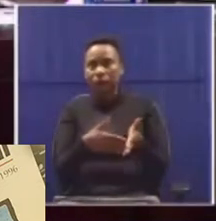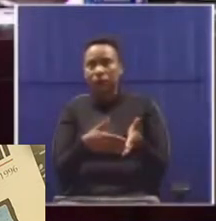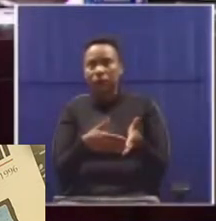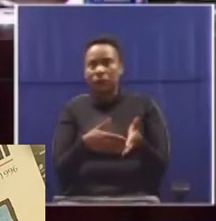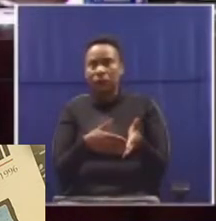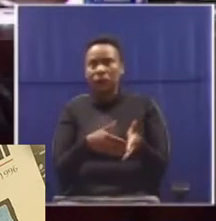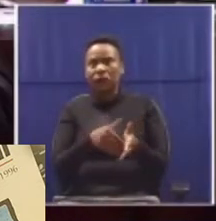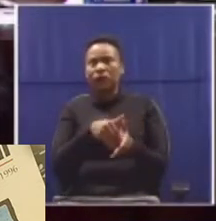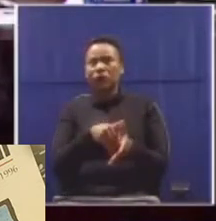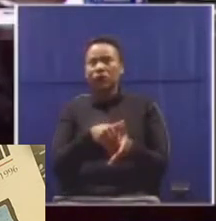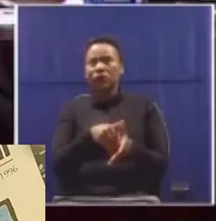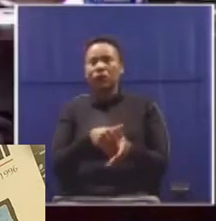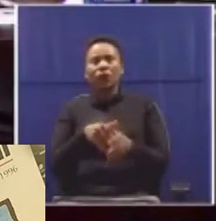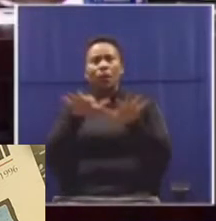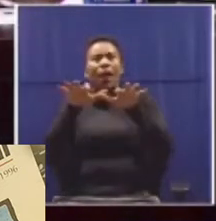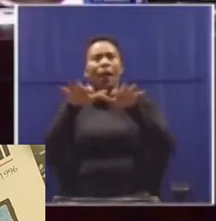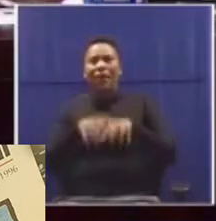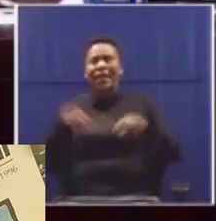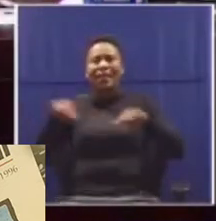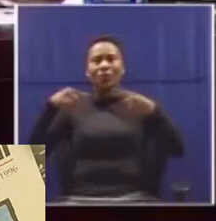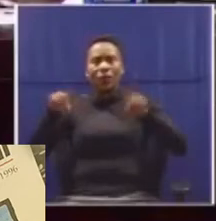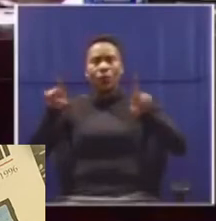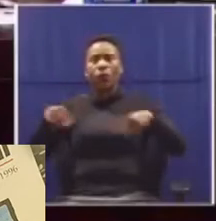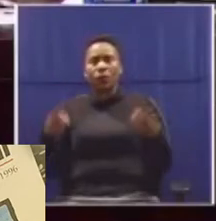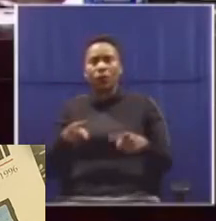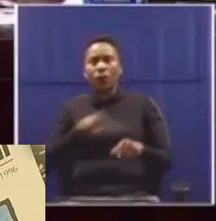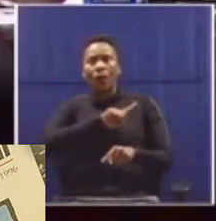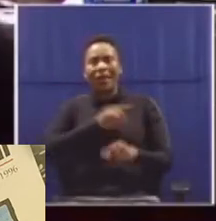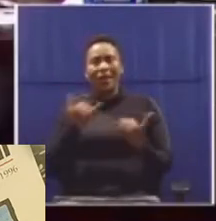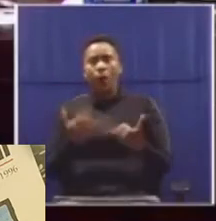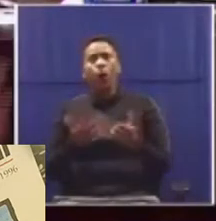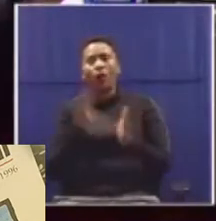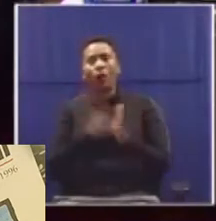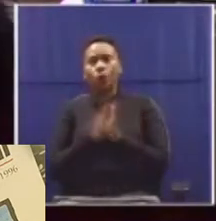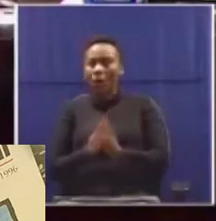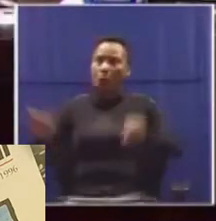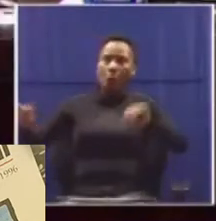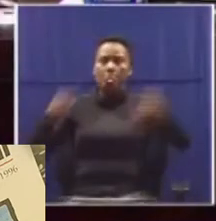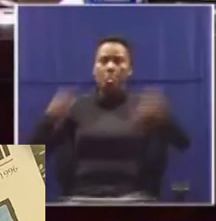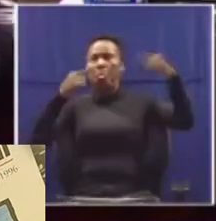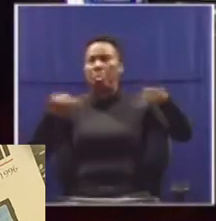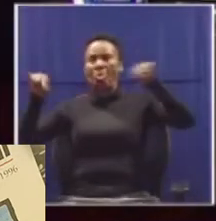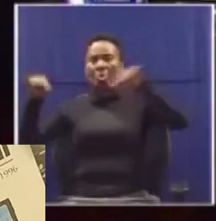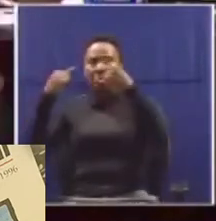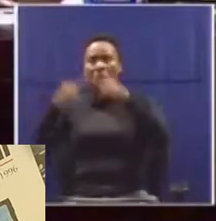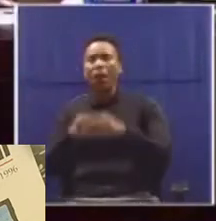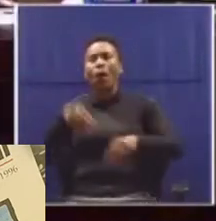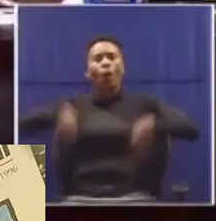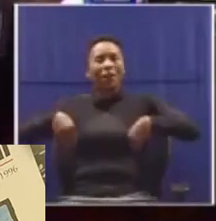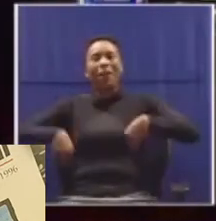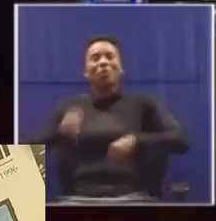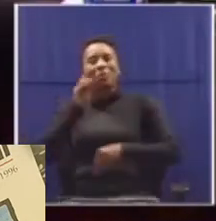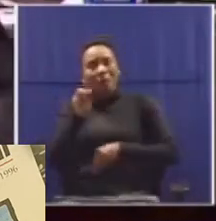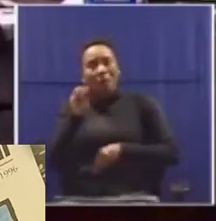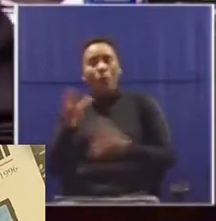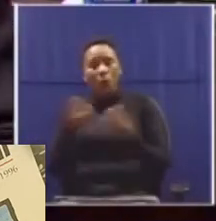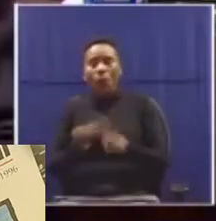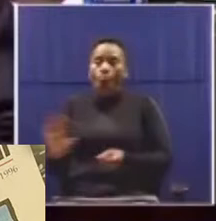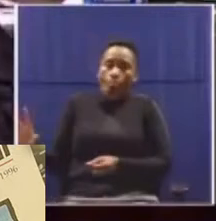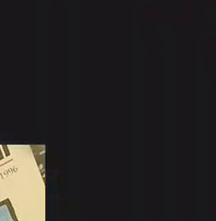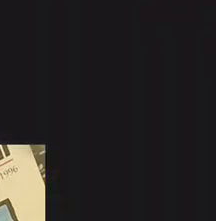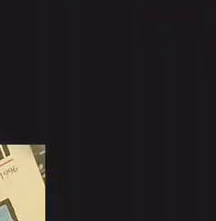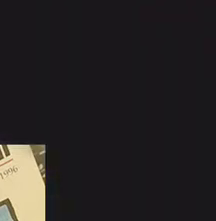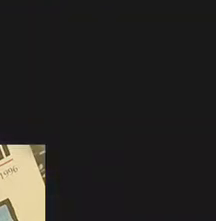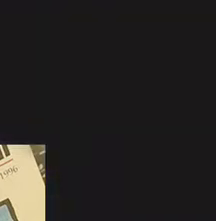boring because right now I think all you want to do is attack but corruption does exist with all political parties